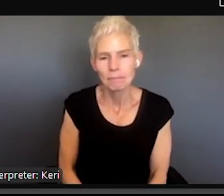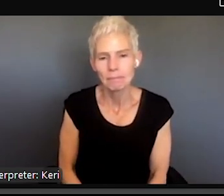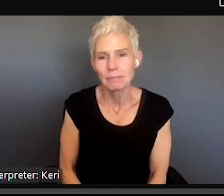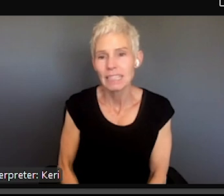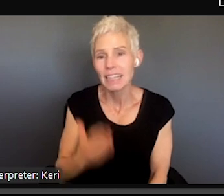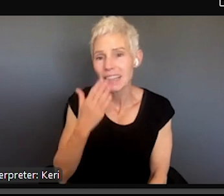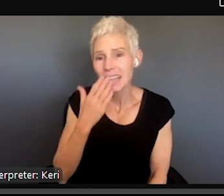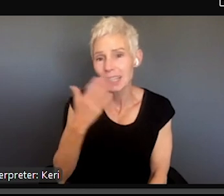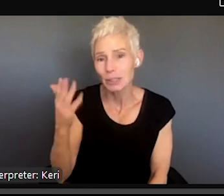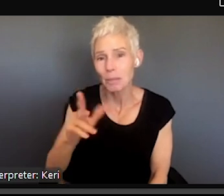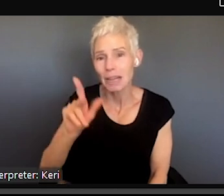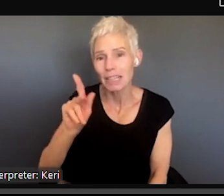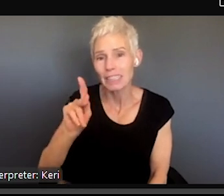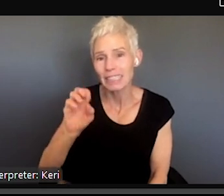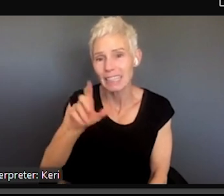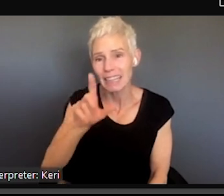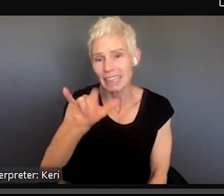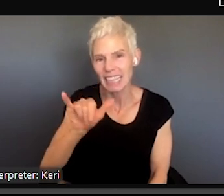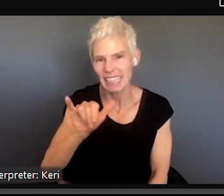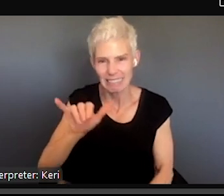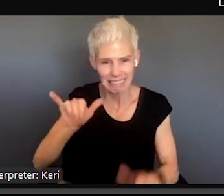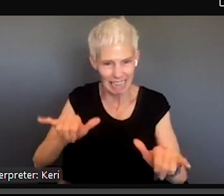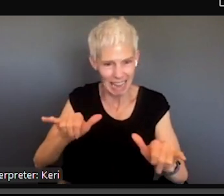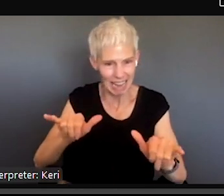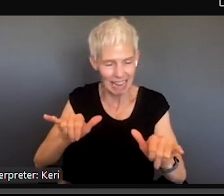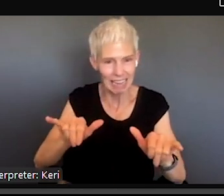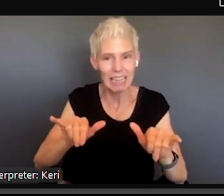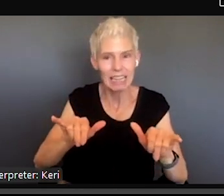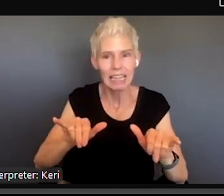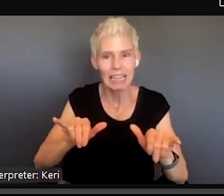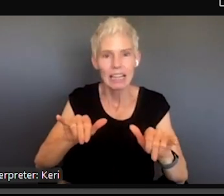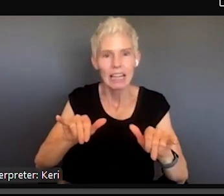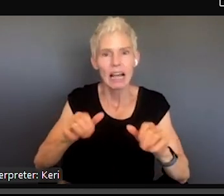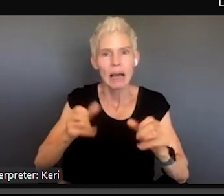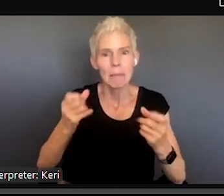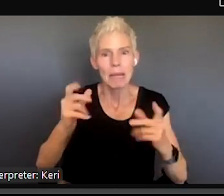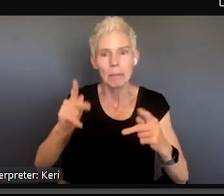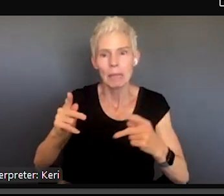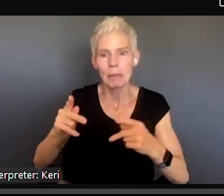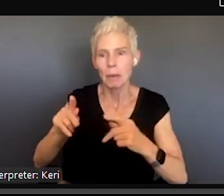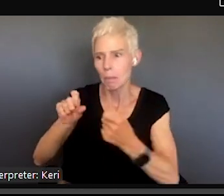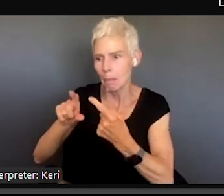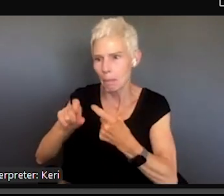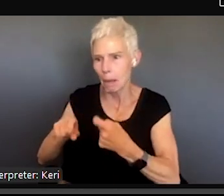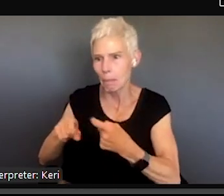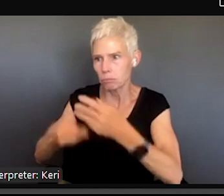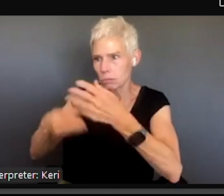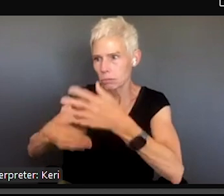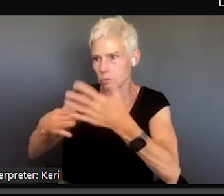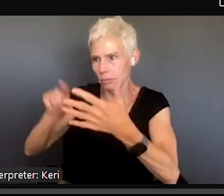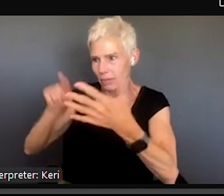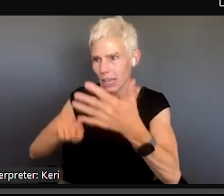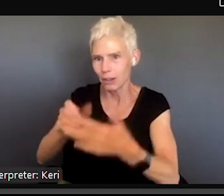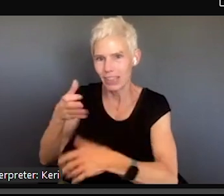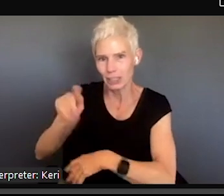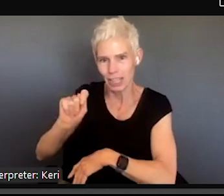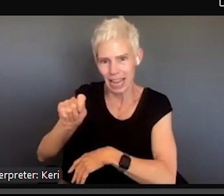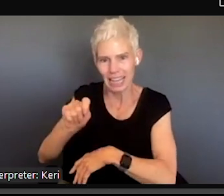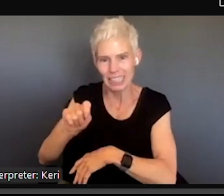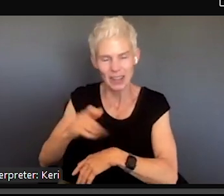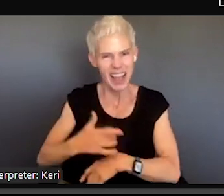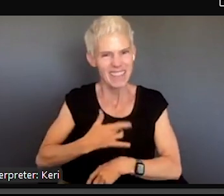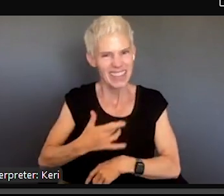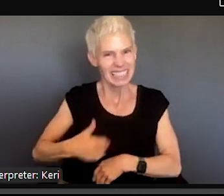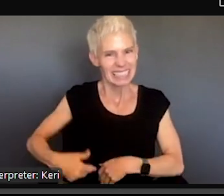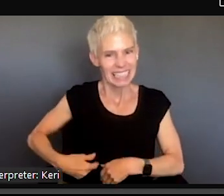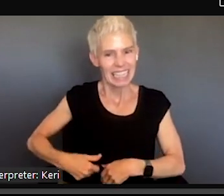Thank you so much, Kelly. Stick around because there's a ton of engagement in the chat around what you just spoke about. So I'm having a feeling that if we have